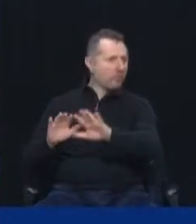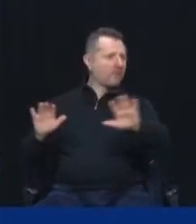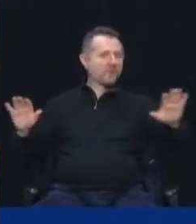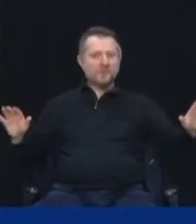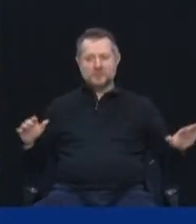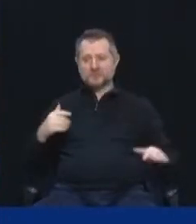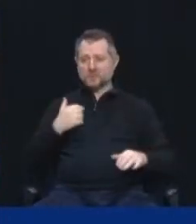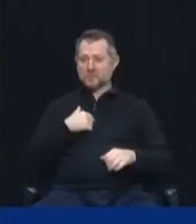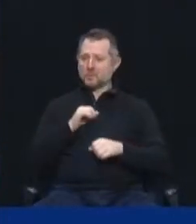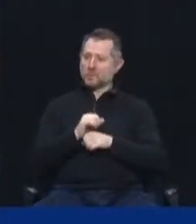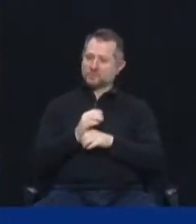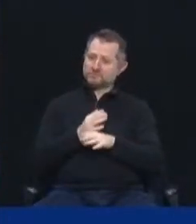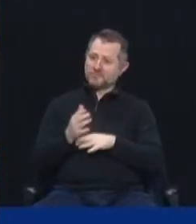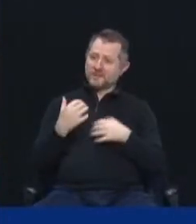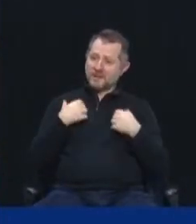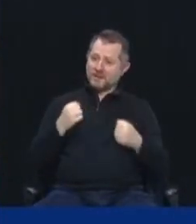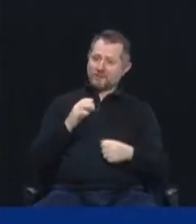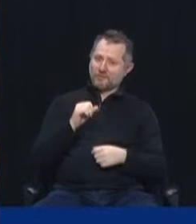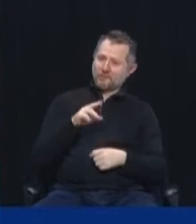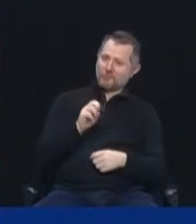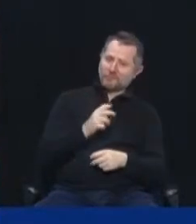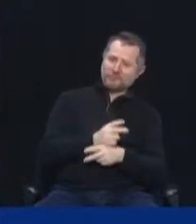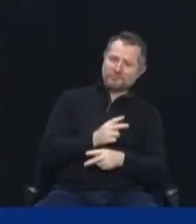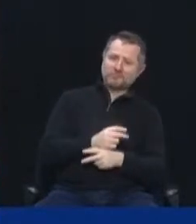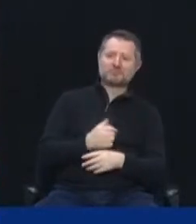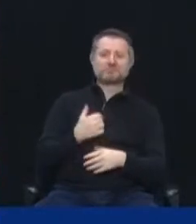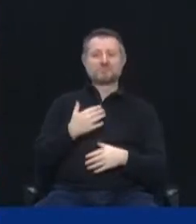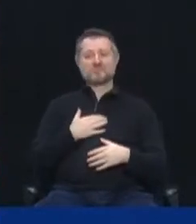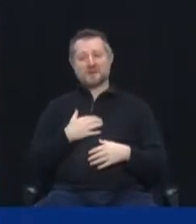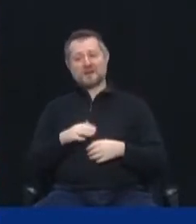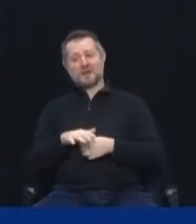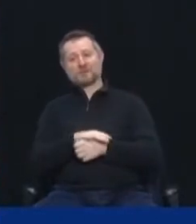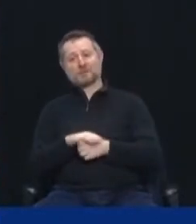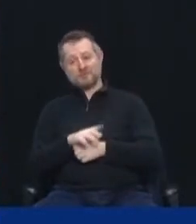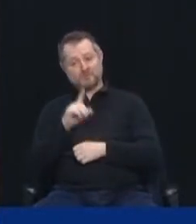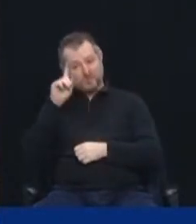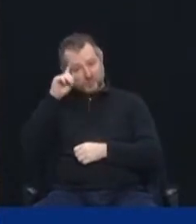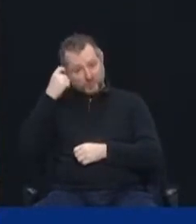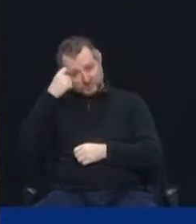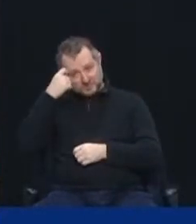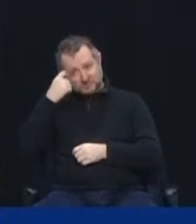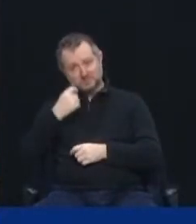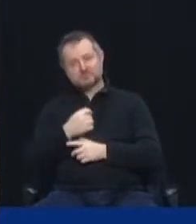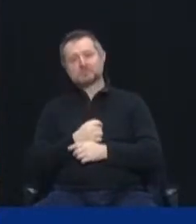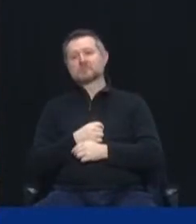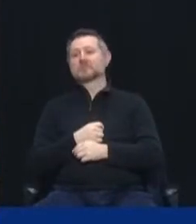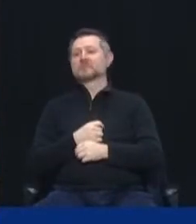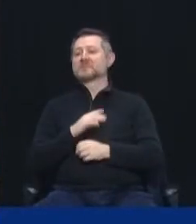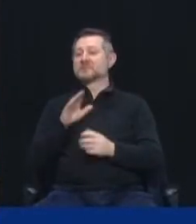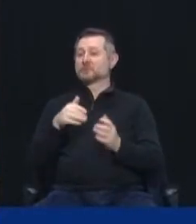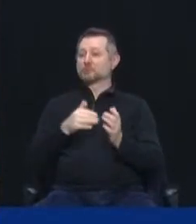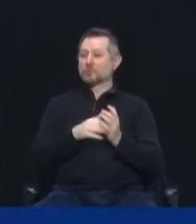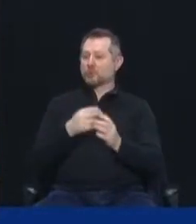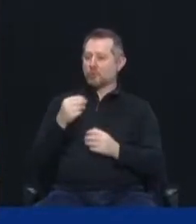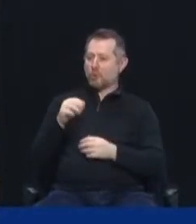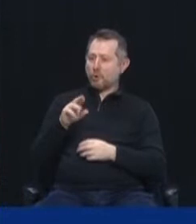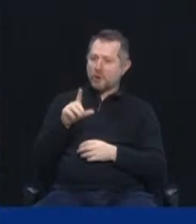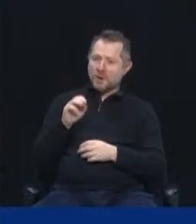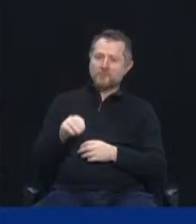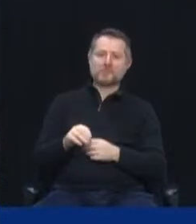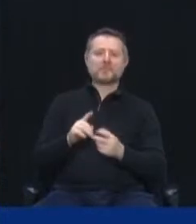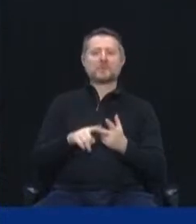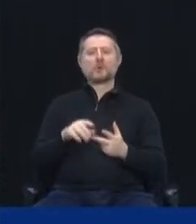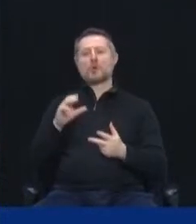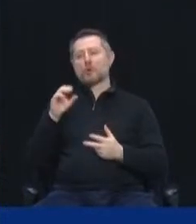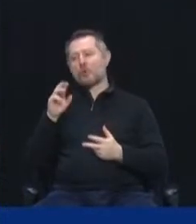and as someone who works in their own home turf, the Bronx, Corona, and Central Harlem, this is something I've seen and